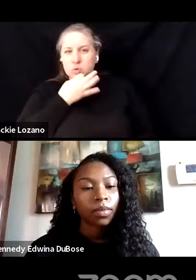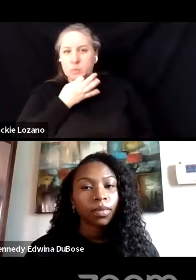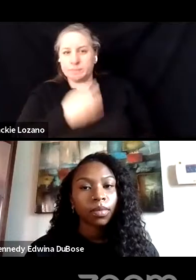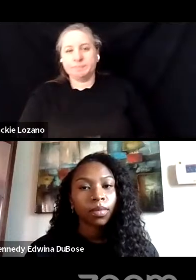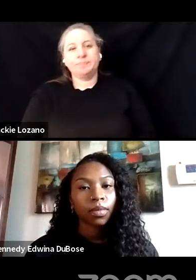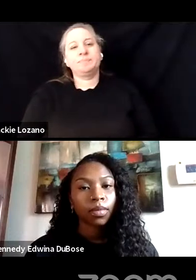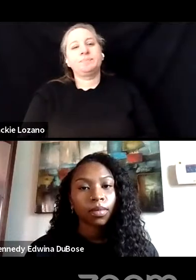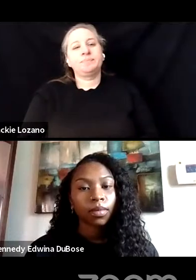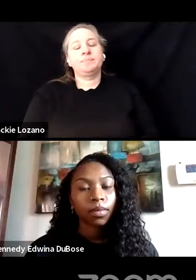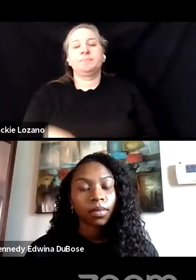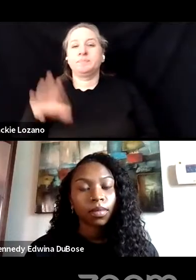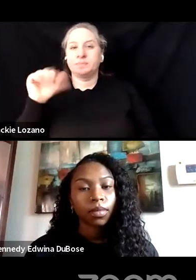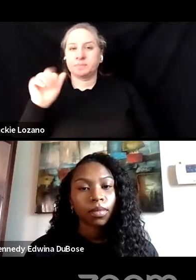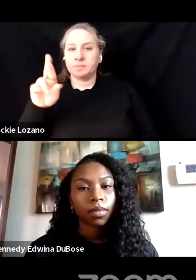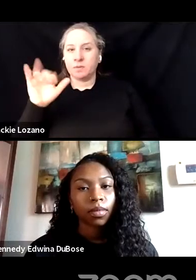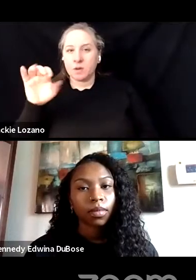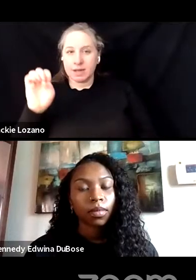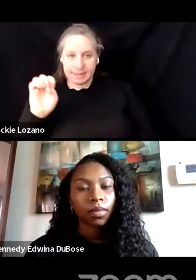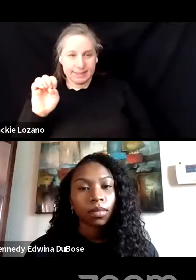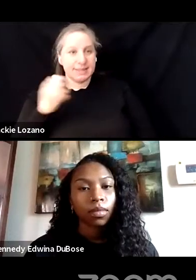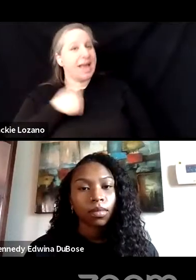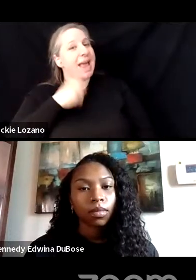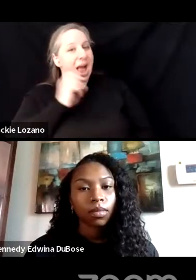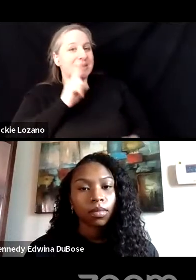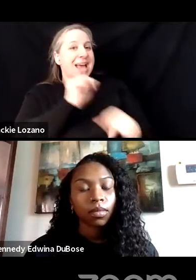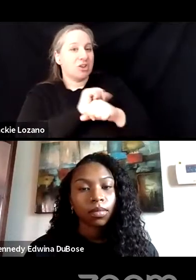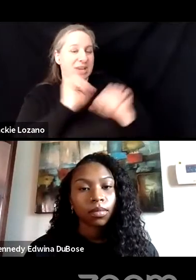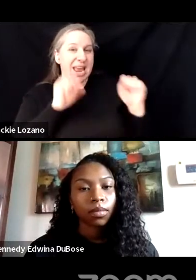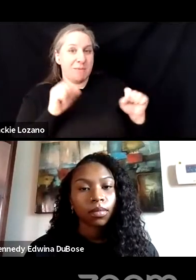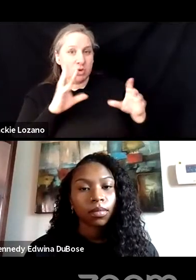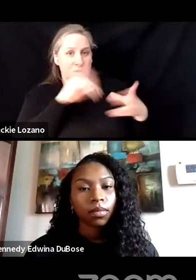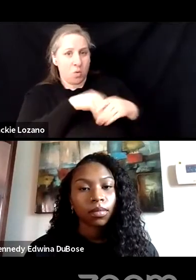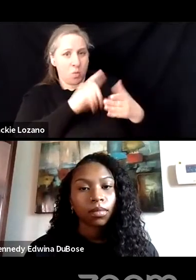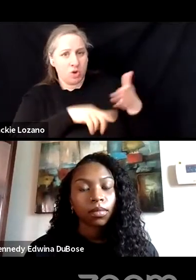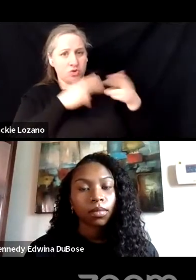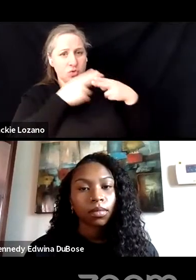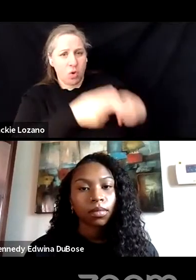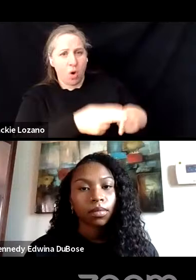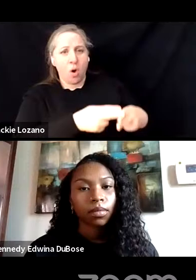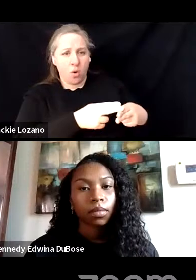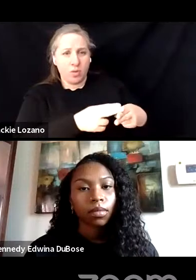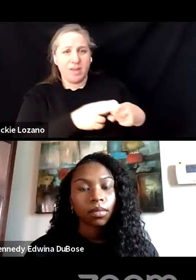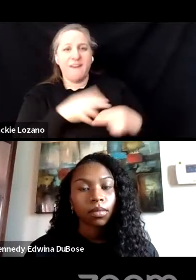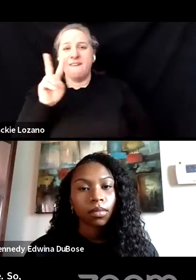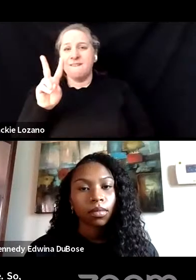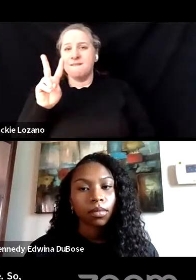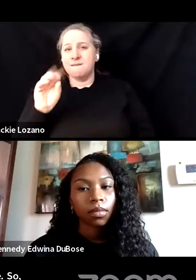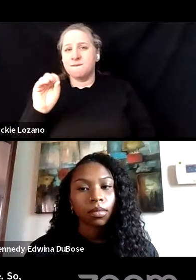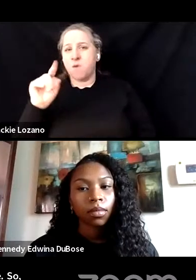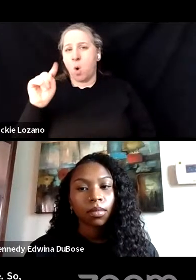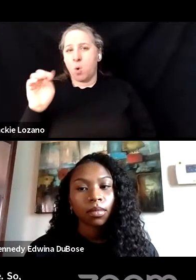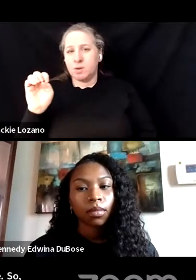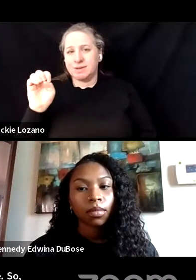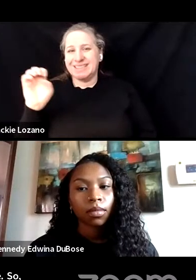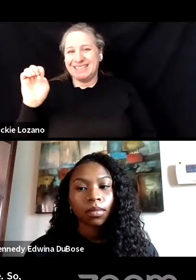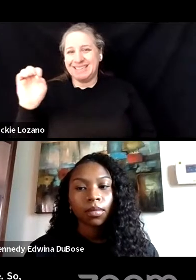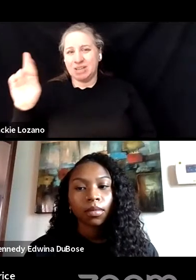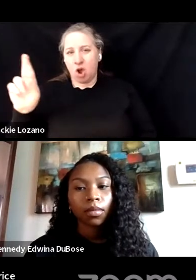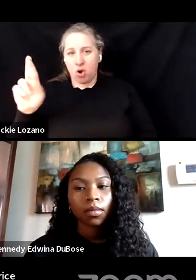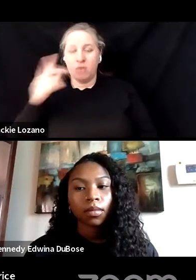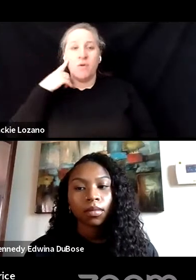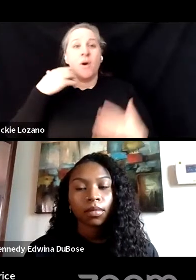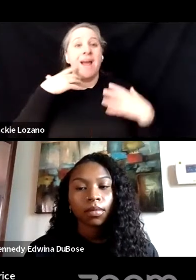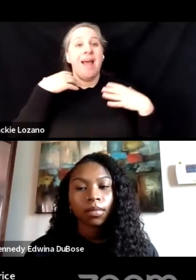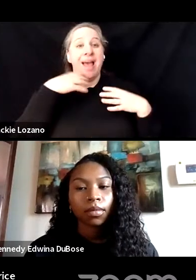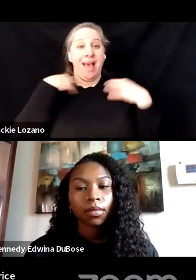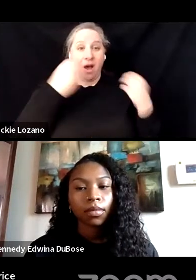Yes, I actually was able to participate in what is called Vote ER. And so as a health